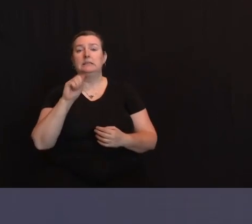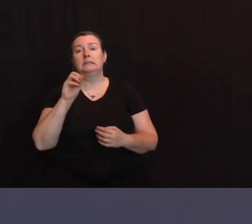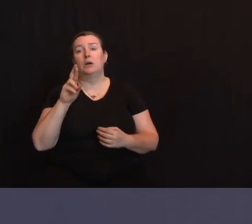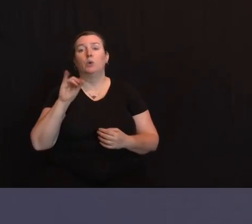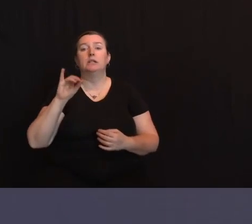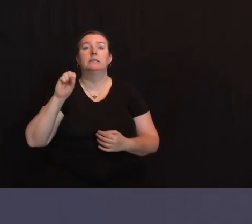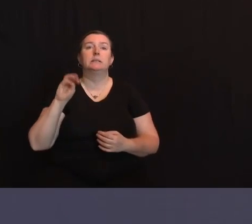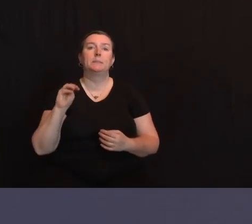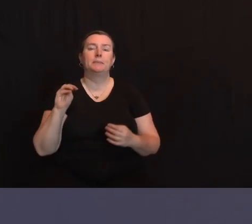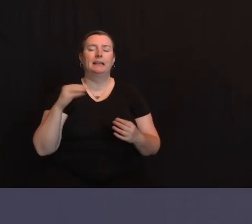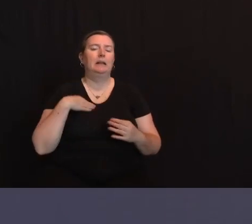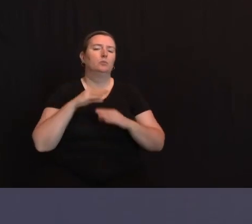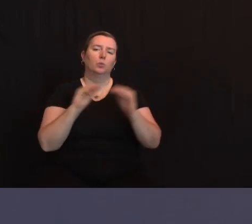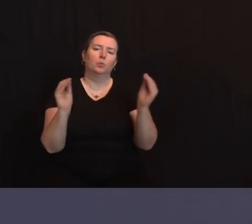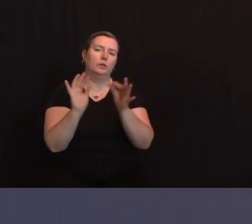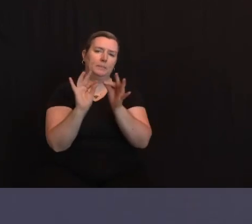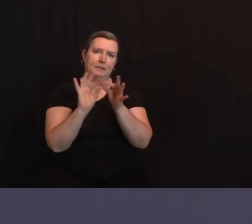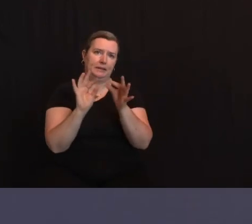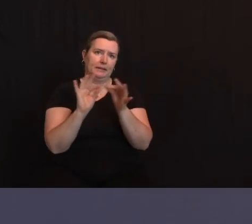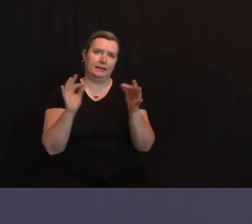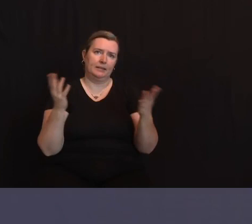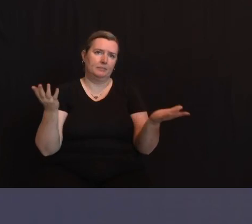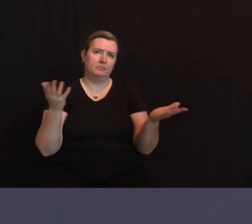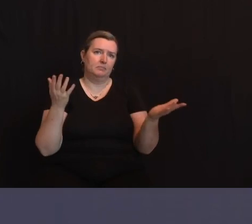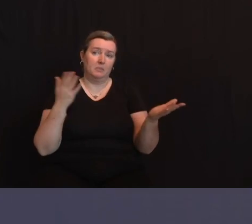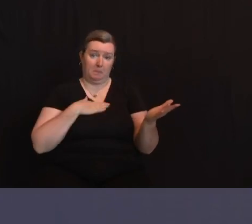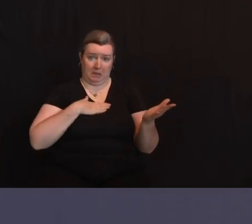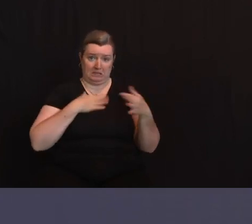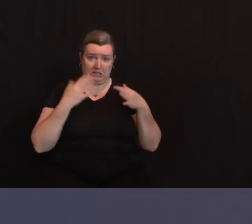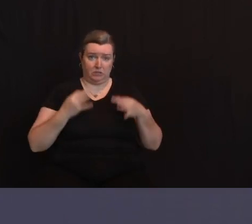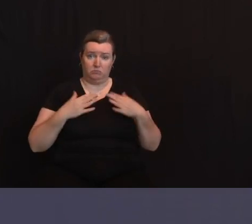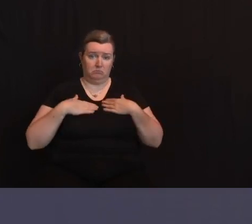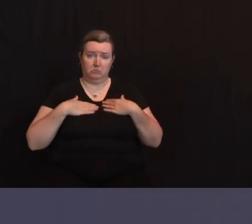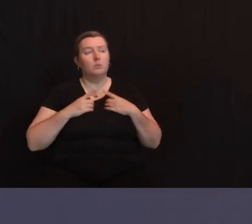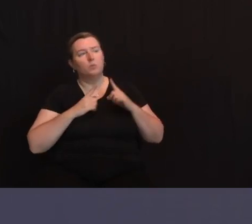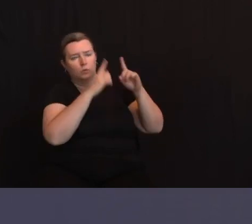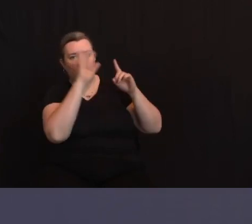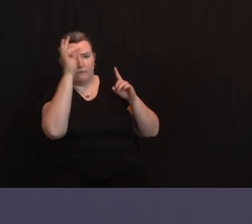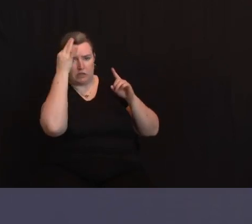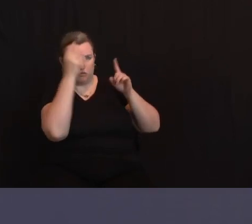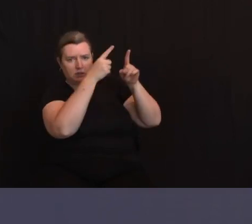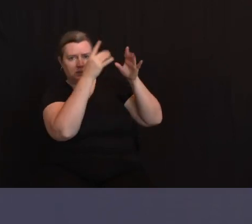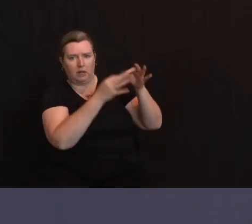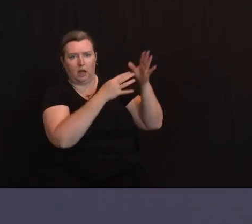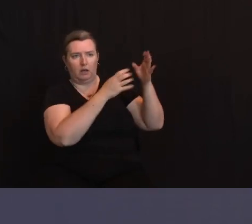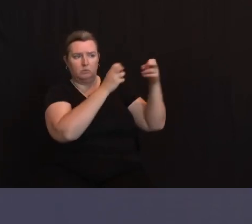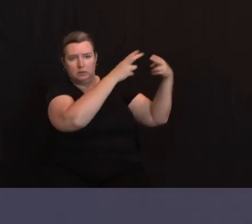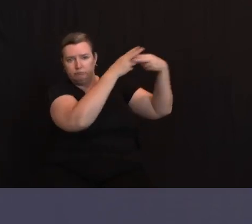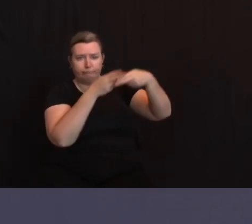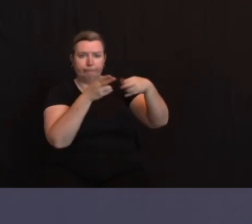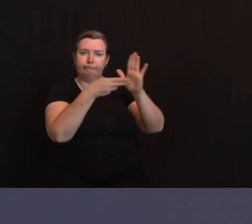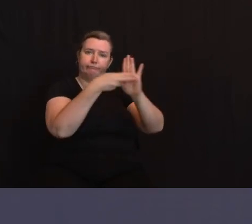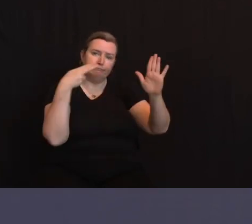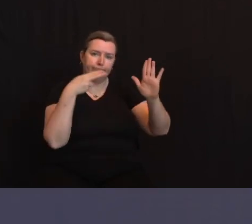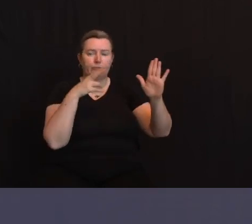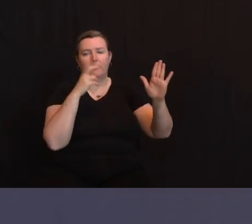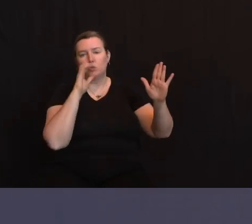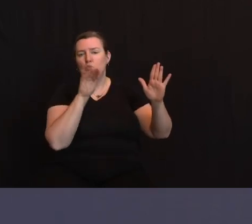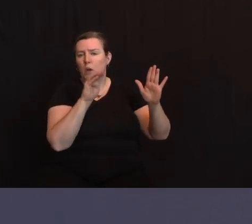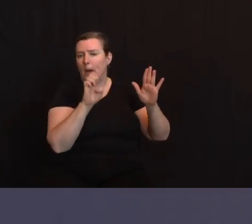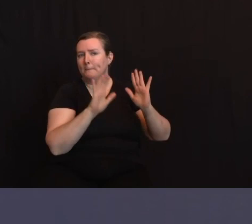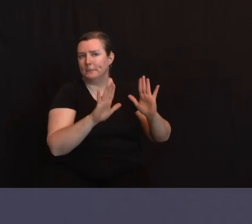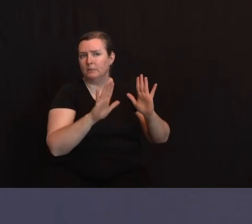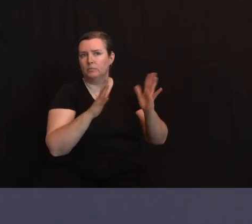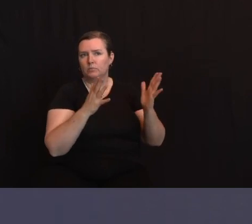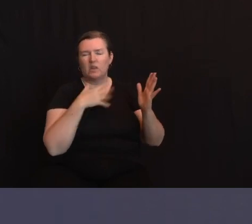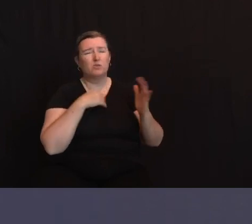I think we're going to take a pass on that. That's not our call. It's a federal call, obviously. Again, our hearts, thoughts, prayers